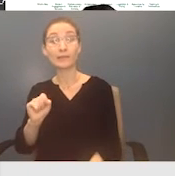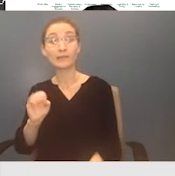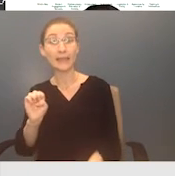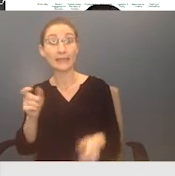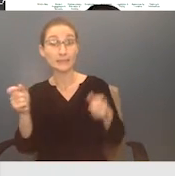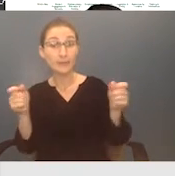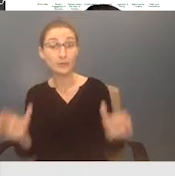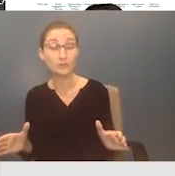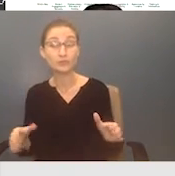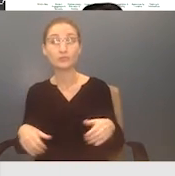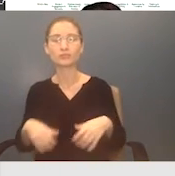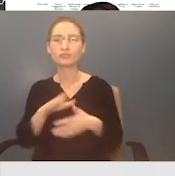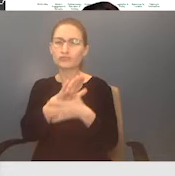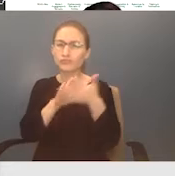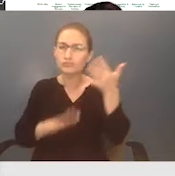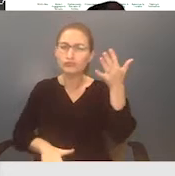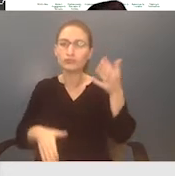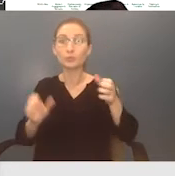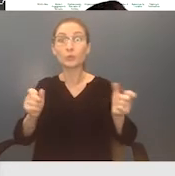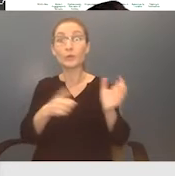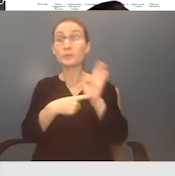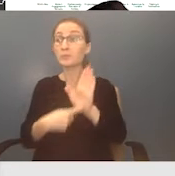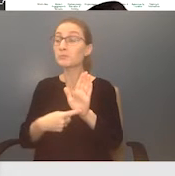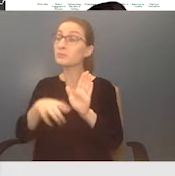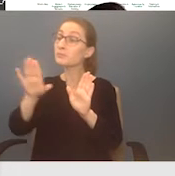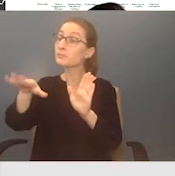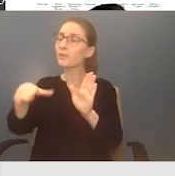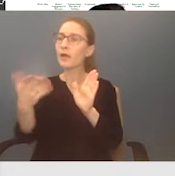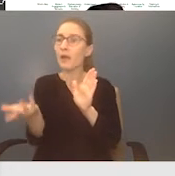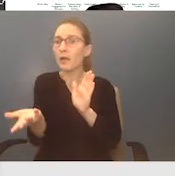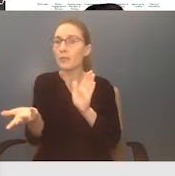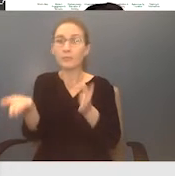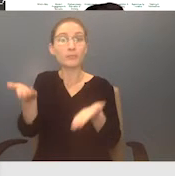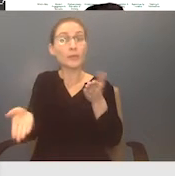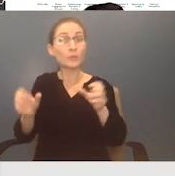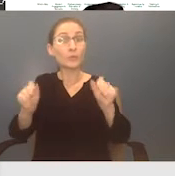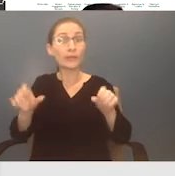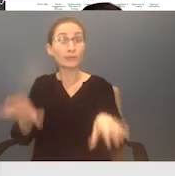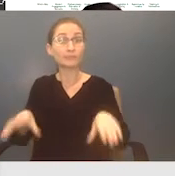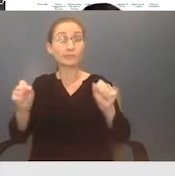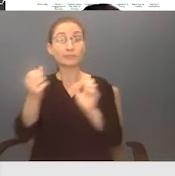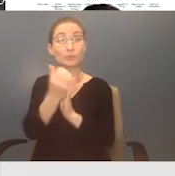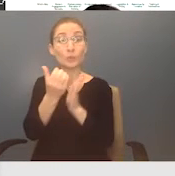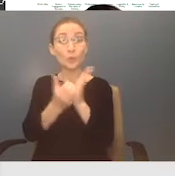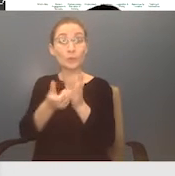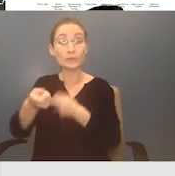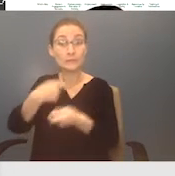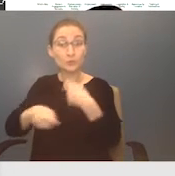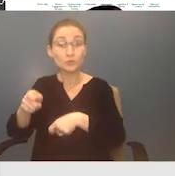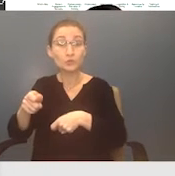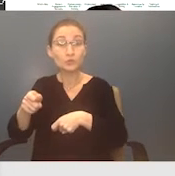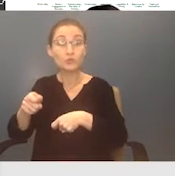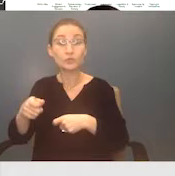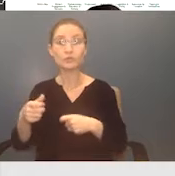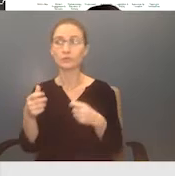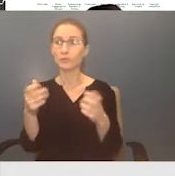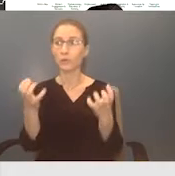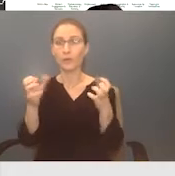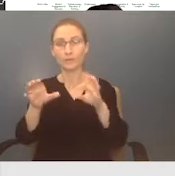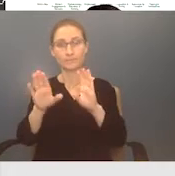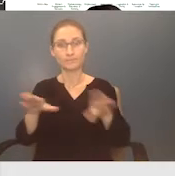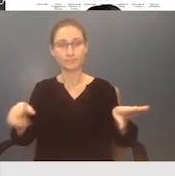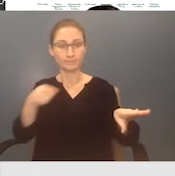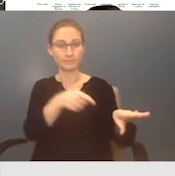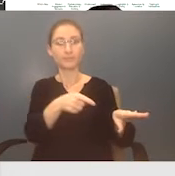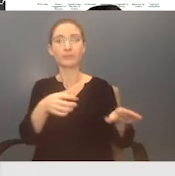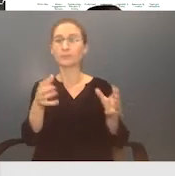case manager, and talk about, hey, could we do some course substitution so my young person can get